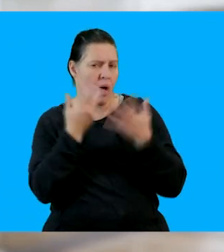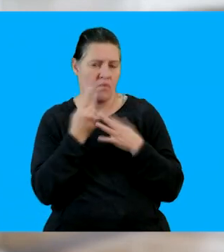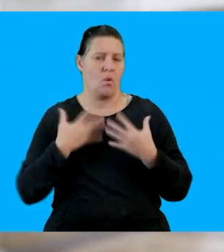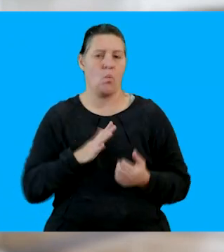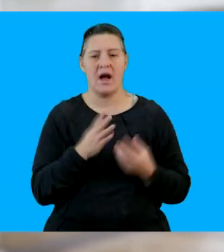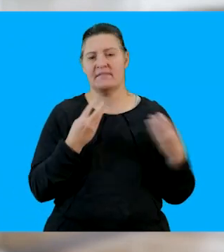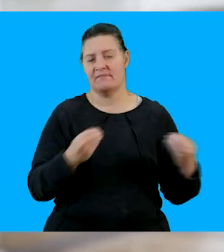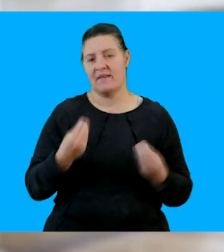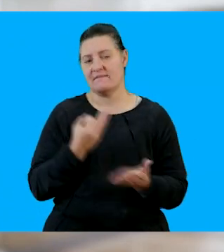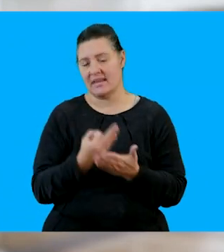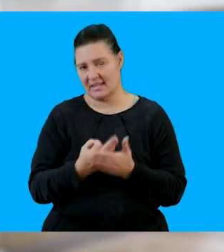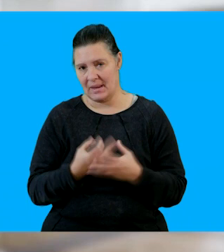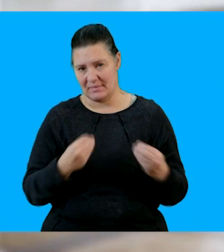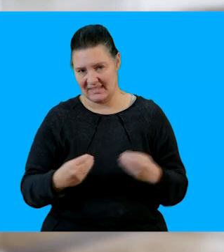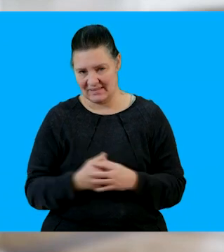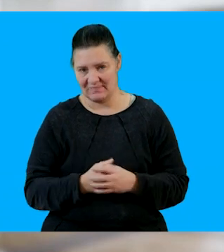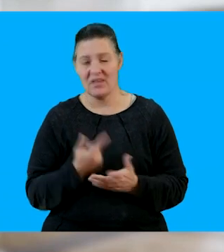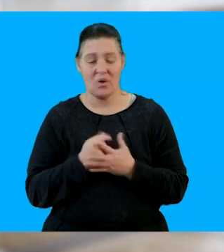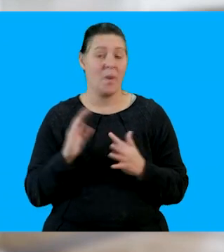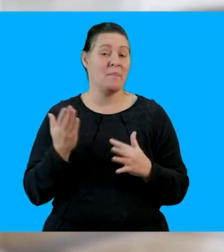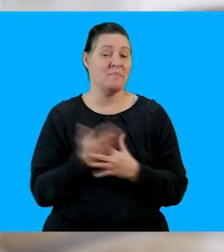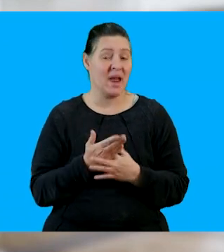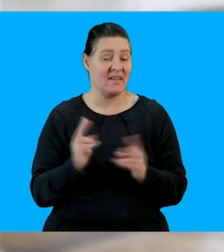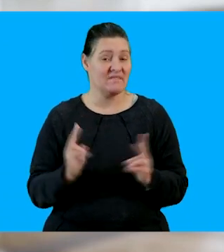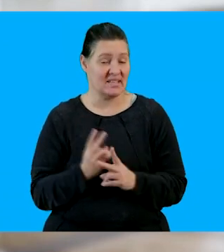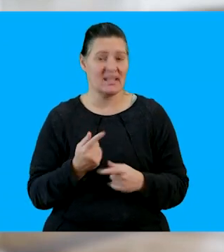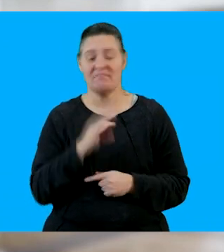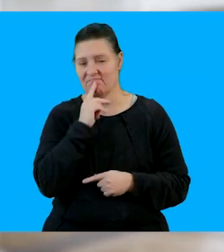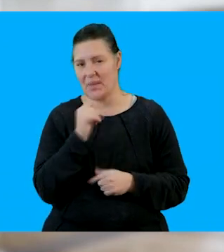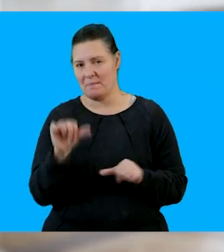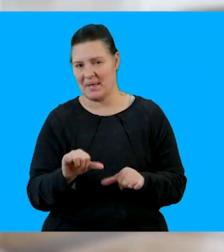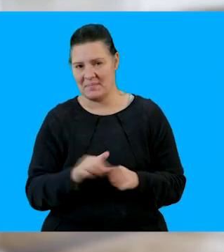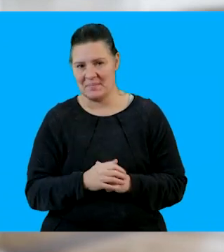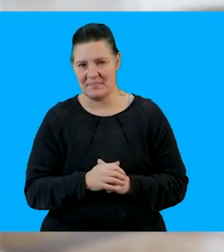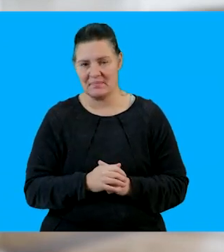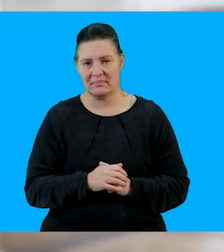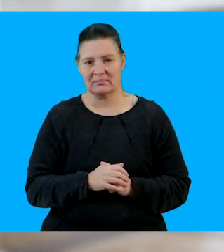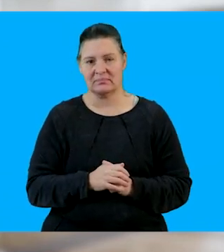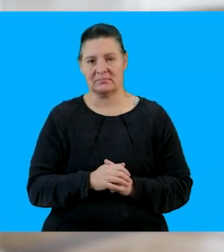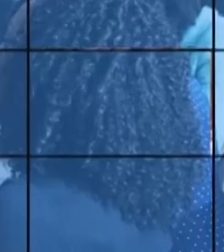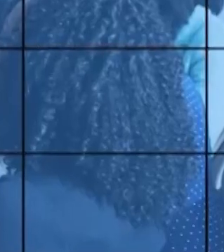funding for your business. Now, let's just go for a quick ad break and we will be back.